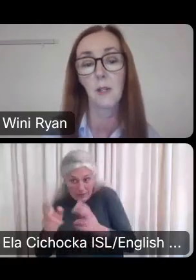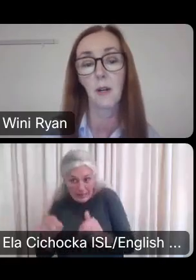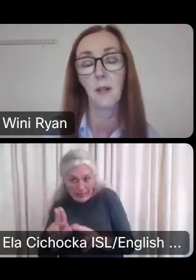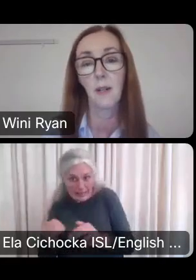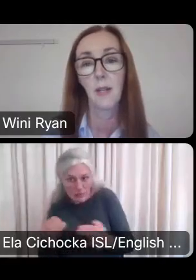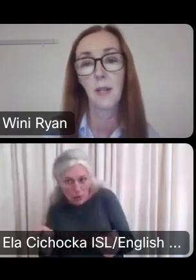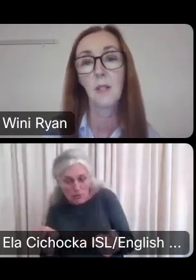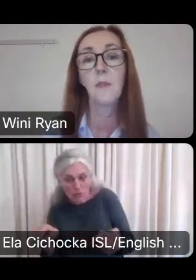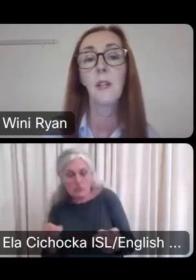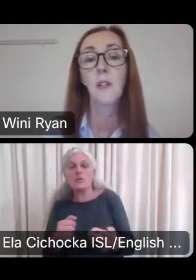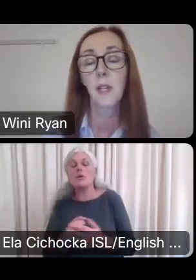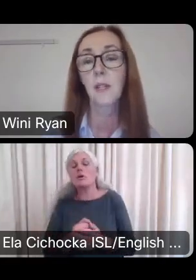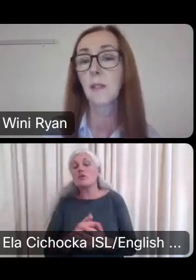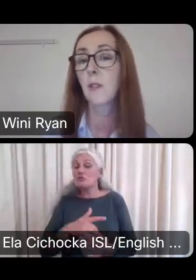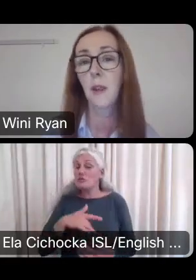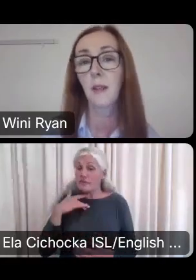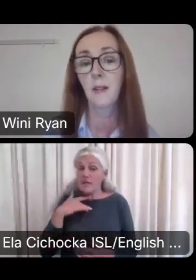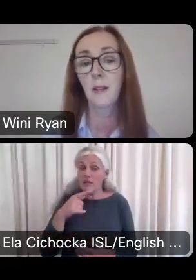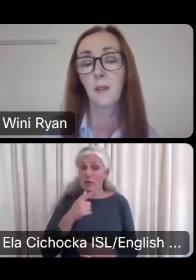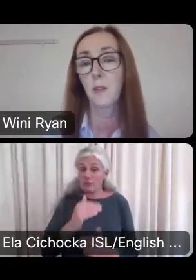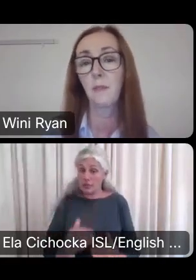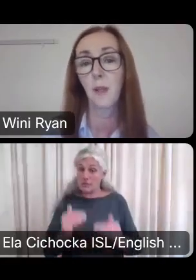to you in your work? Do you feel your status is